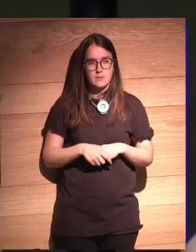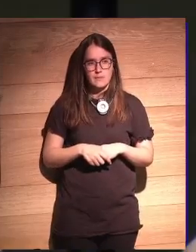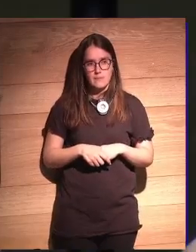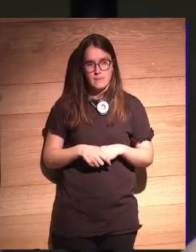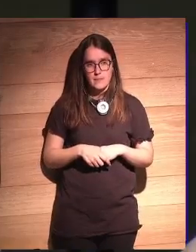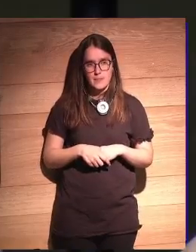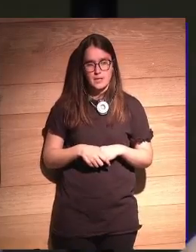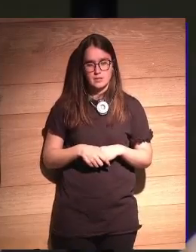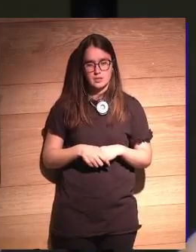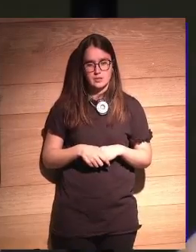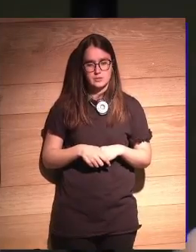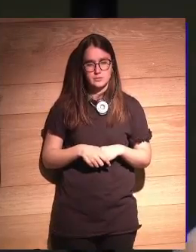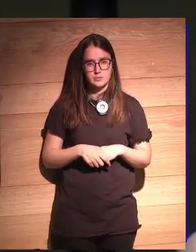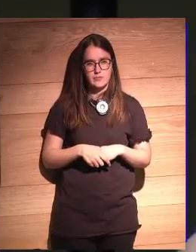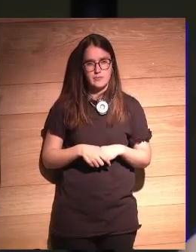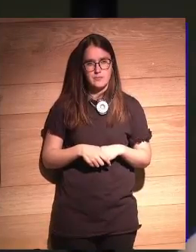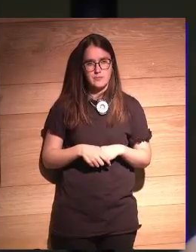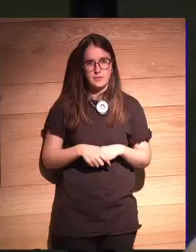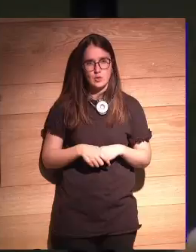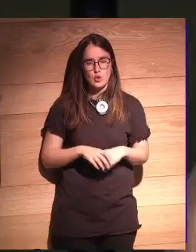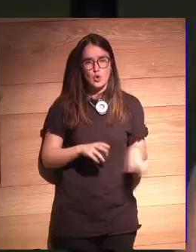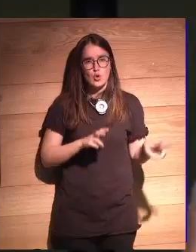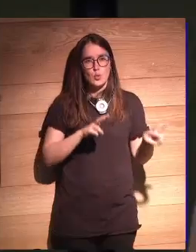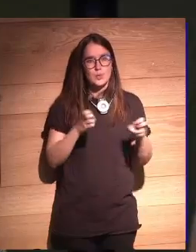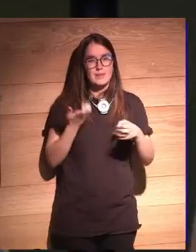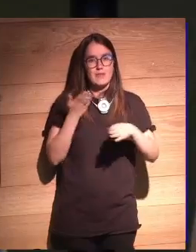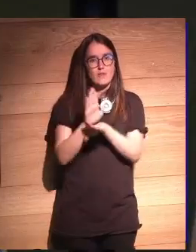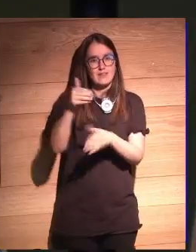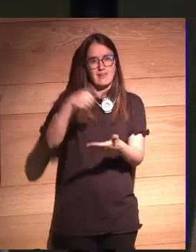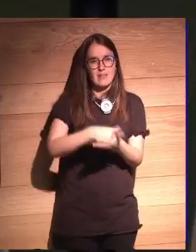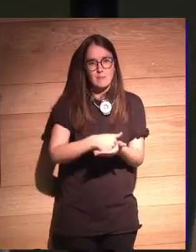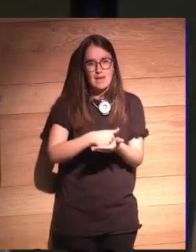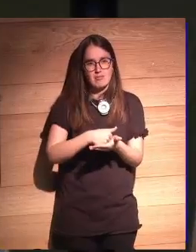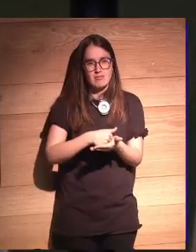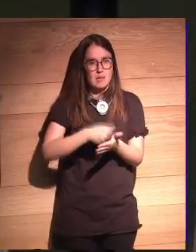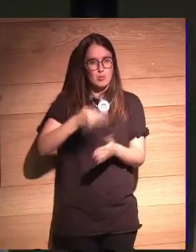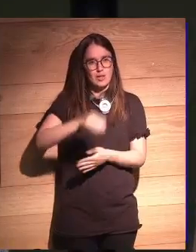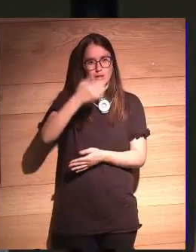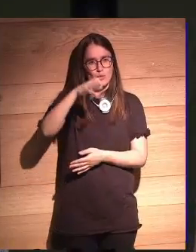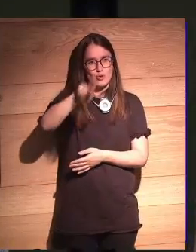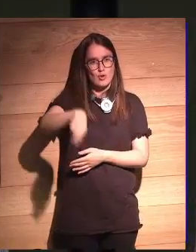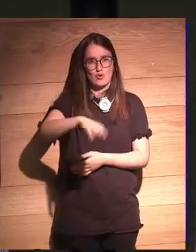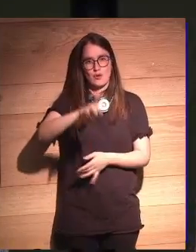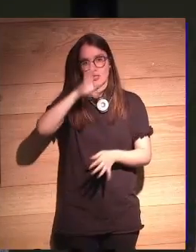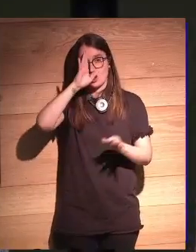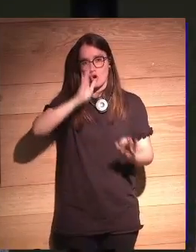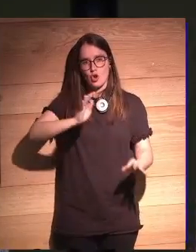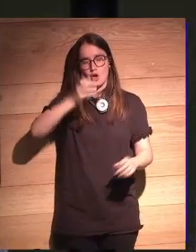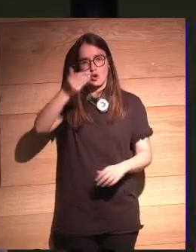it's not only a case of sort of supply and demand being the only important things here. I mean, obviously they matter,